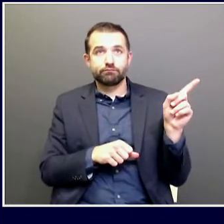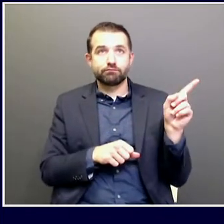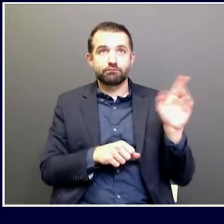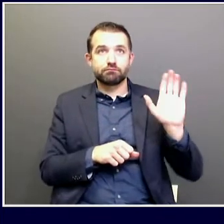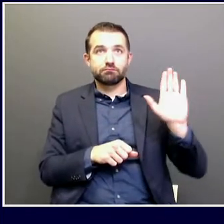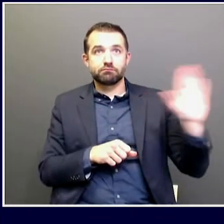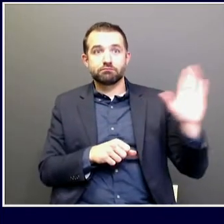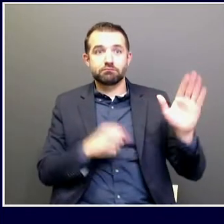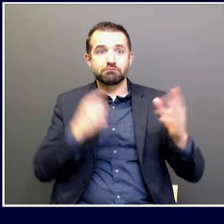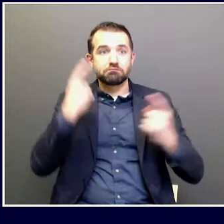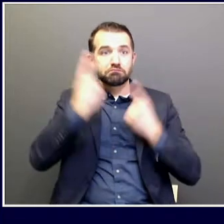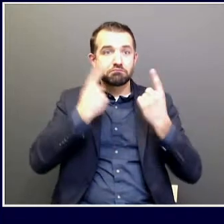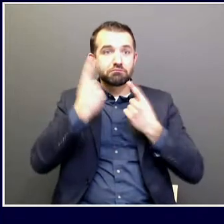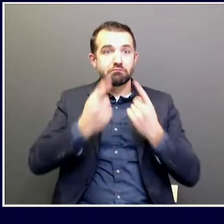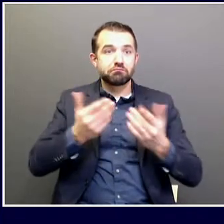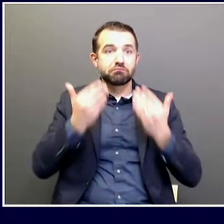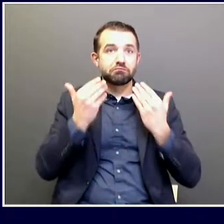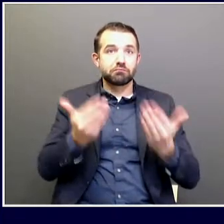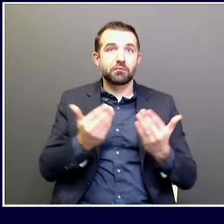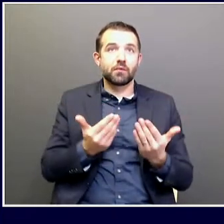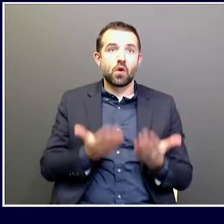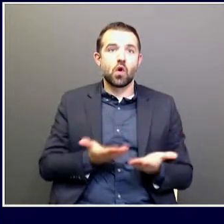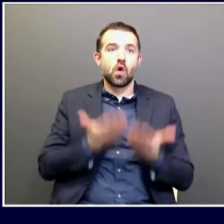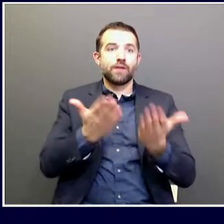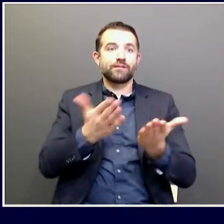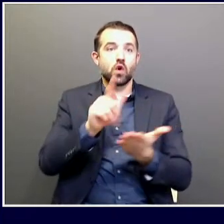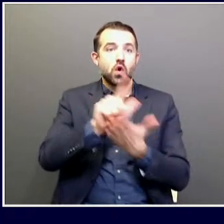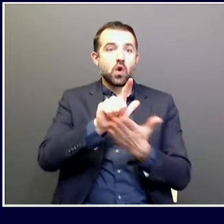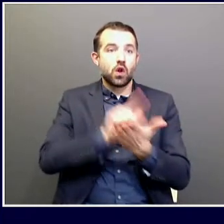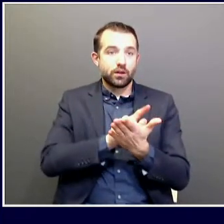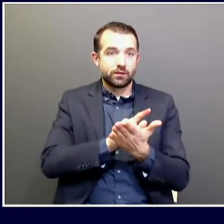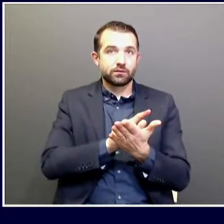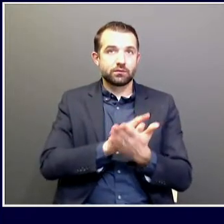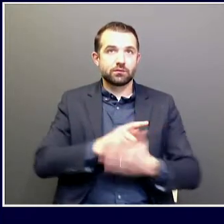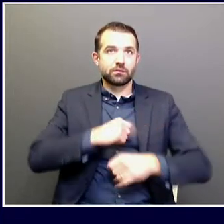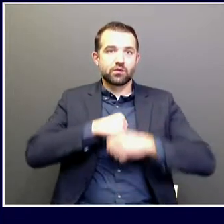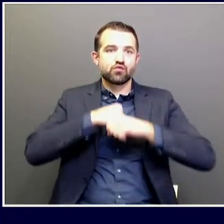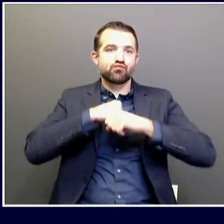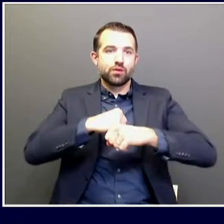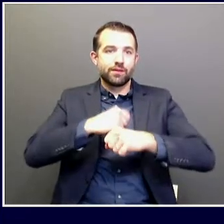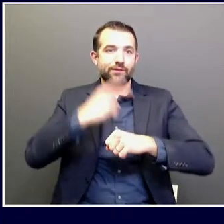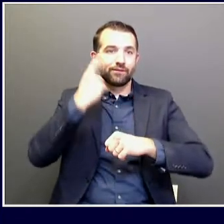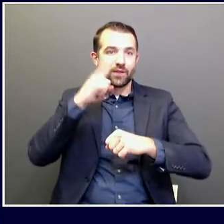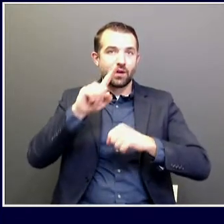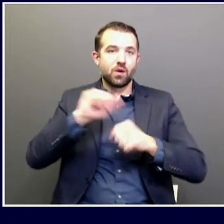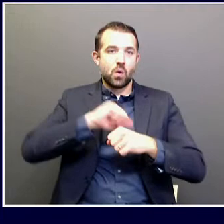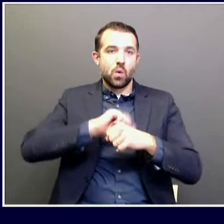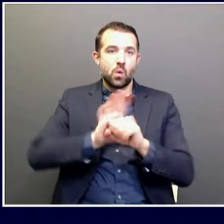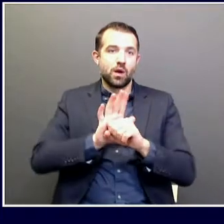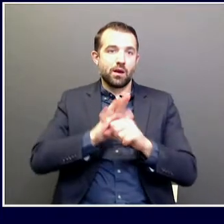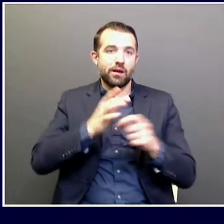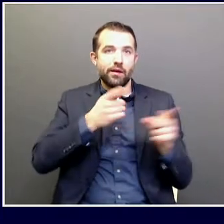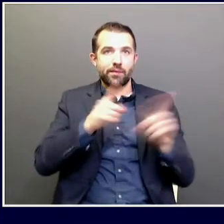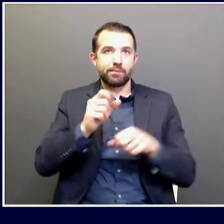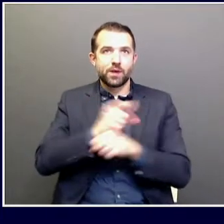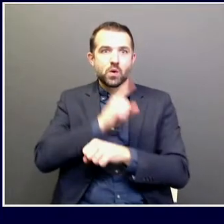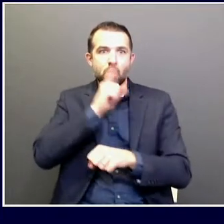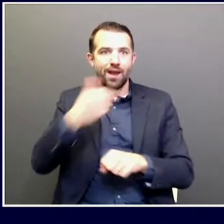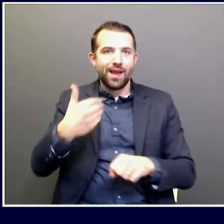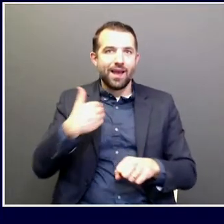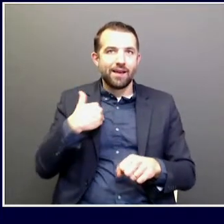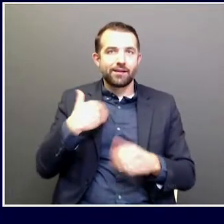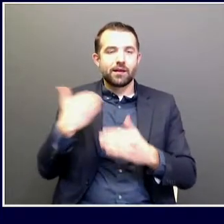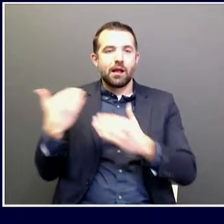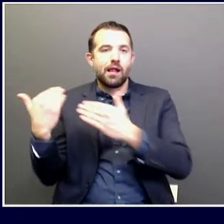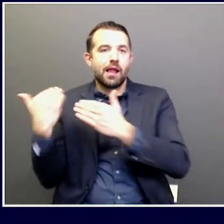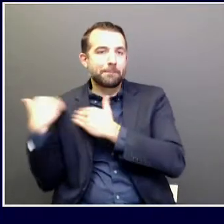this time, if they're trying to provide care during a crisis to ensure that they have liability as they're just really